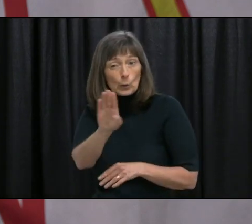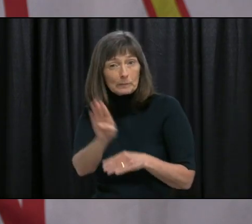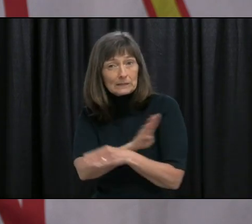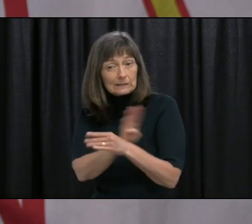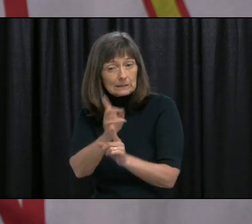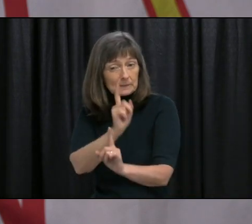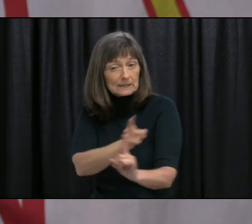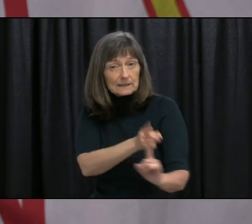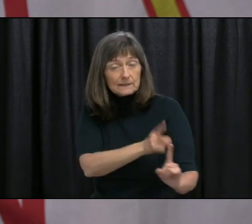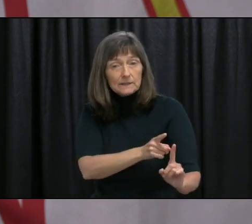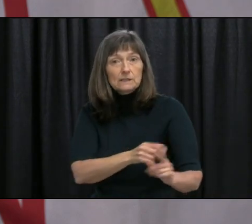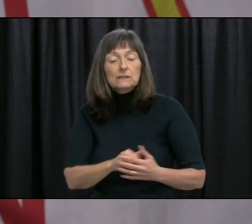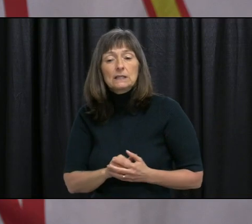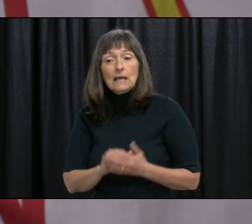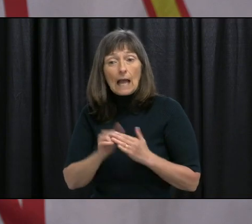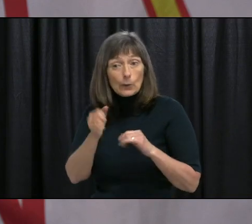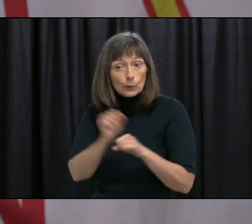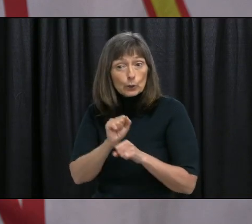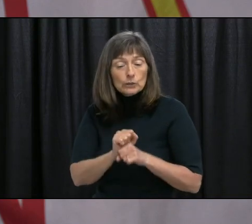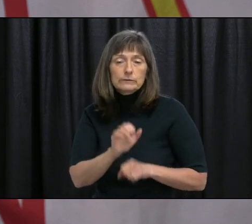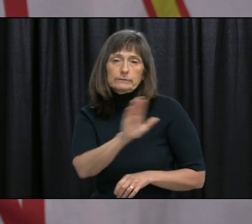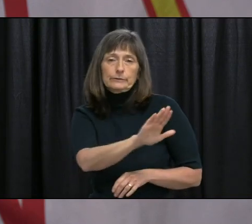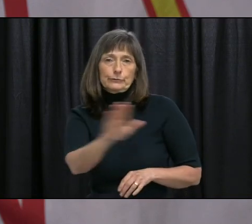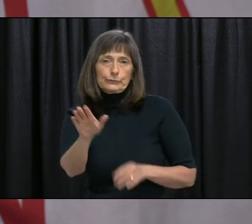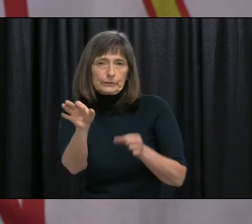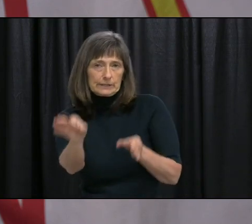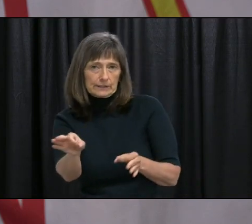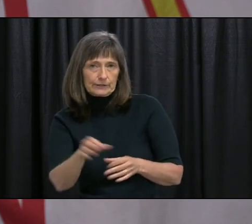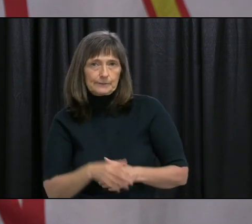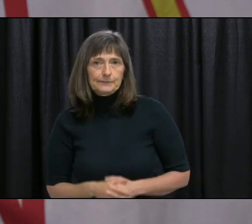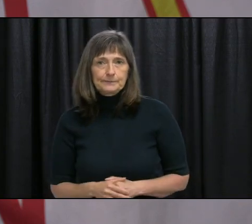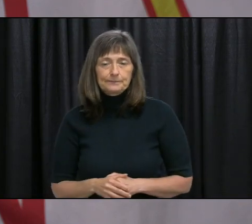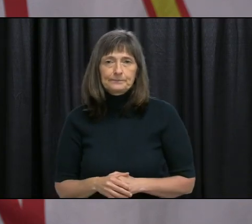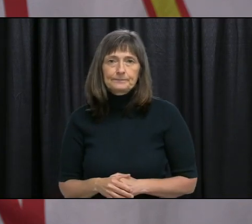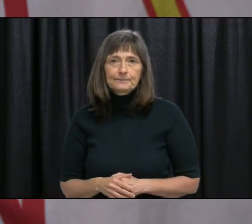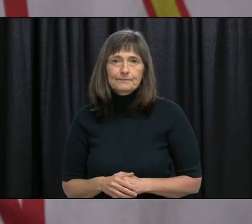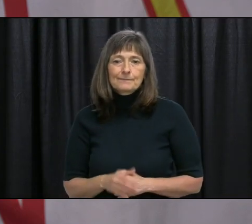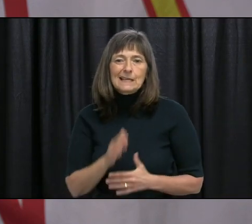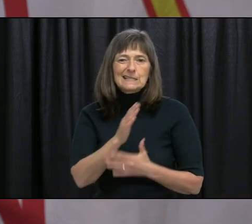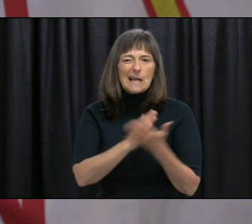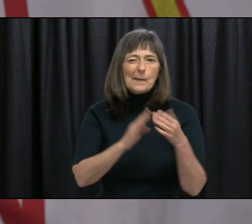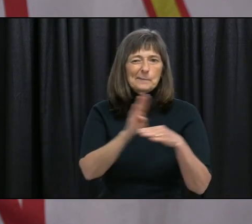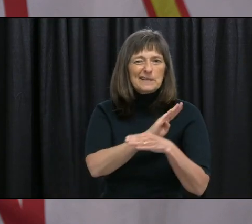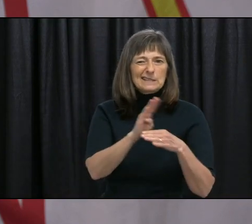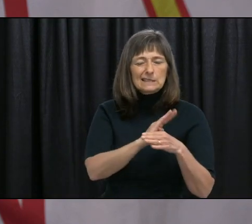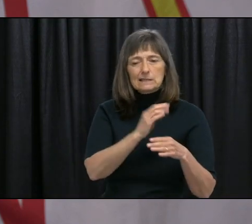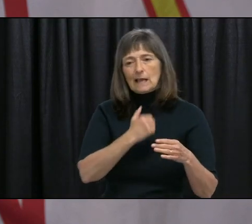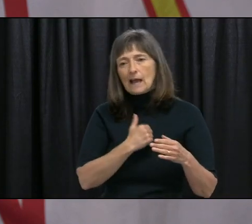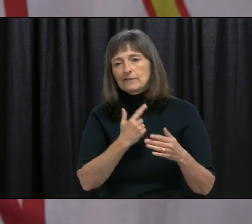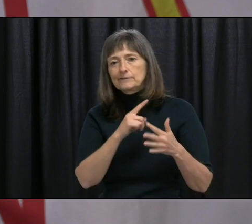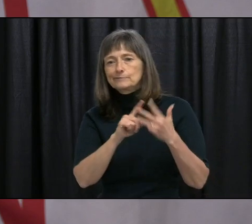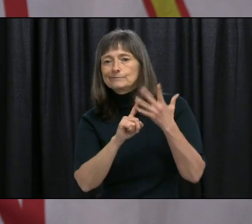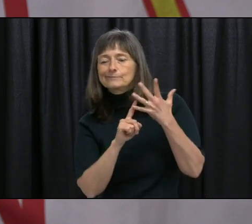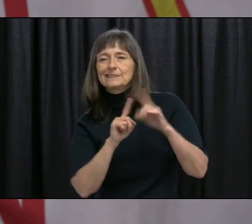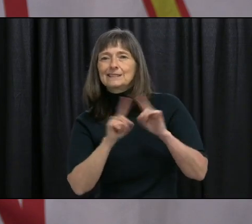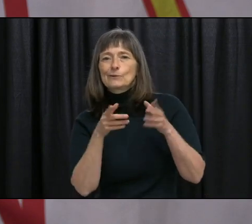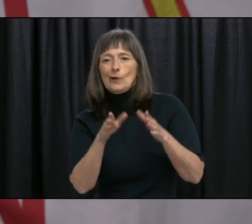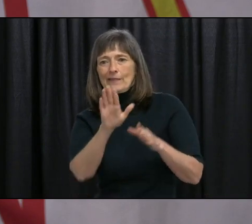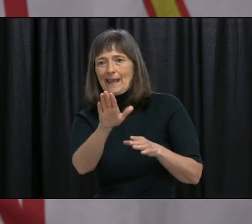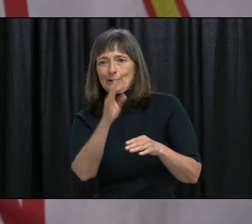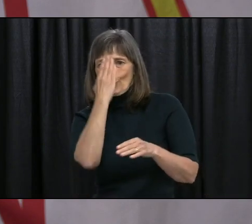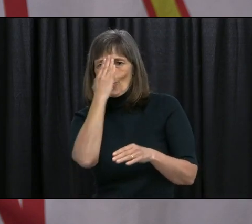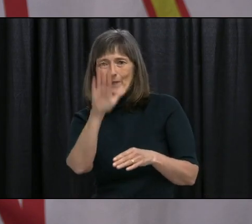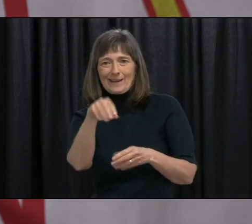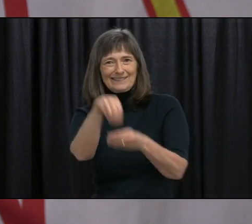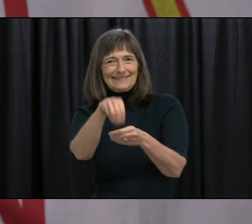comes to how to make that work, obviously, different industries will have to. They know how their industries work